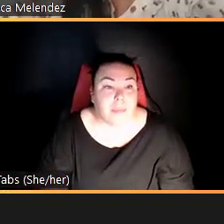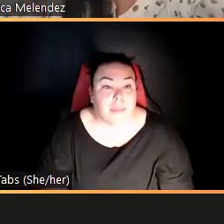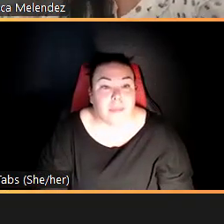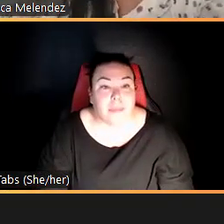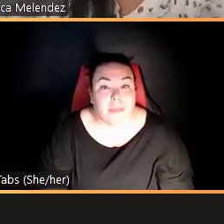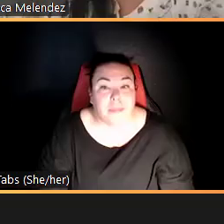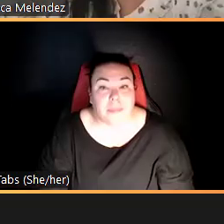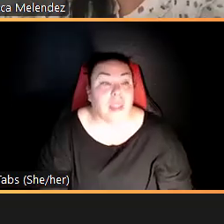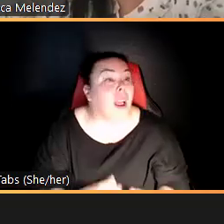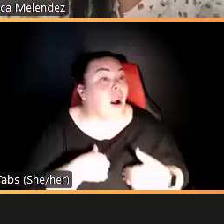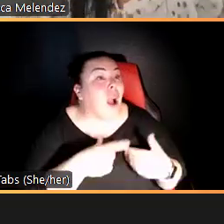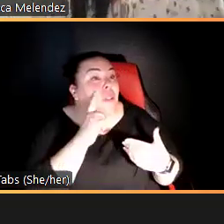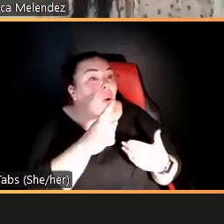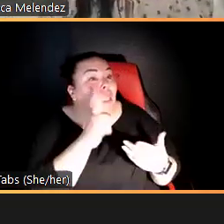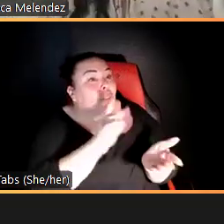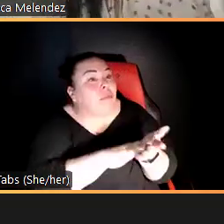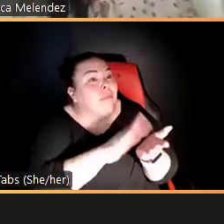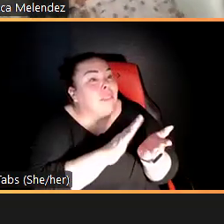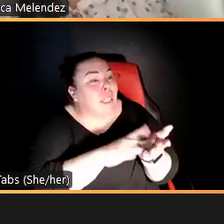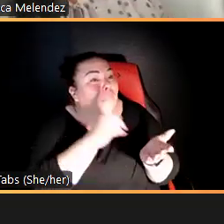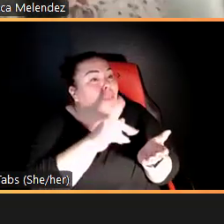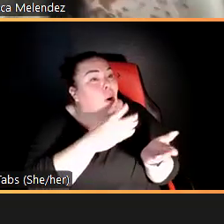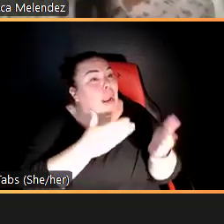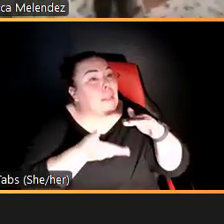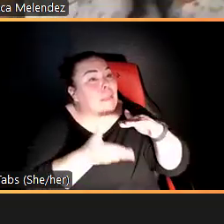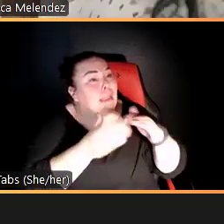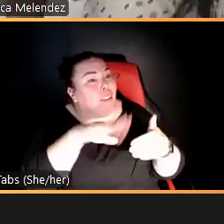I was going to give you credit for baking all of those cookies. Oh,